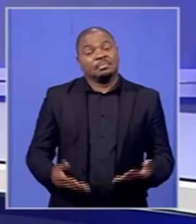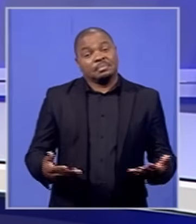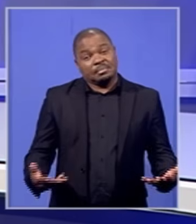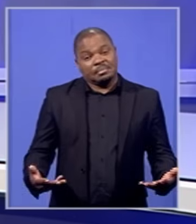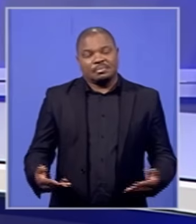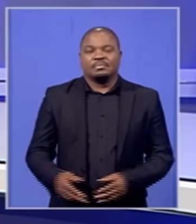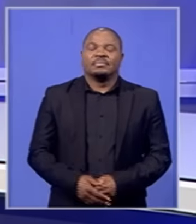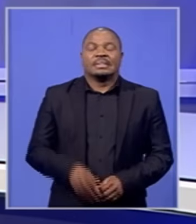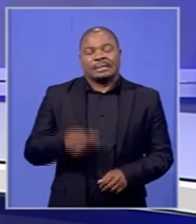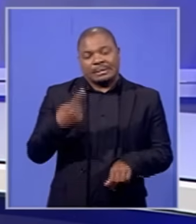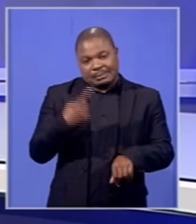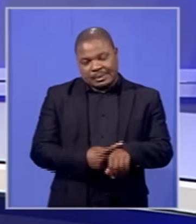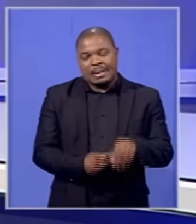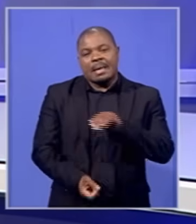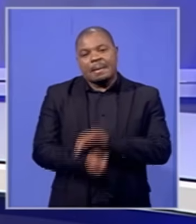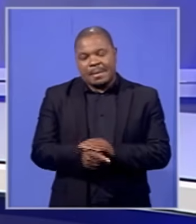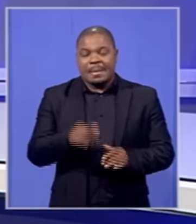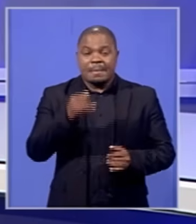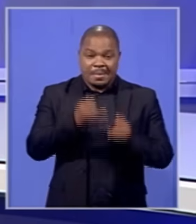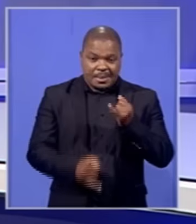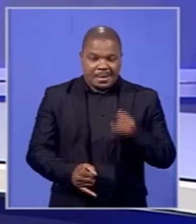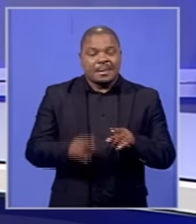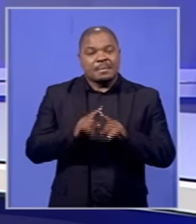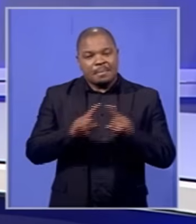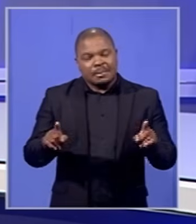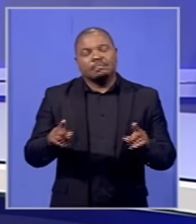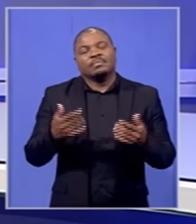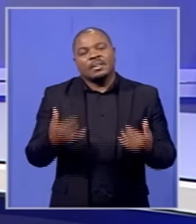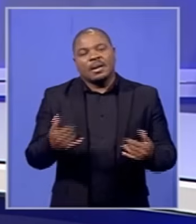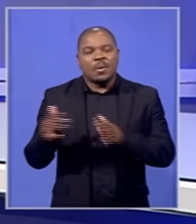Mogaetsho e khojwa ile maotomane ga jana re sutela